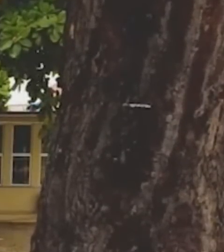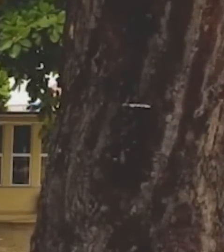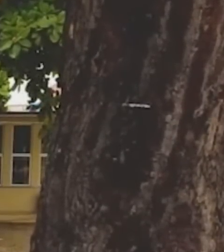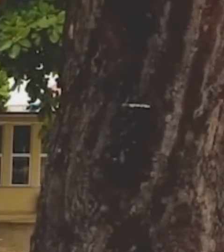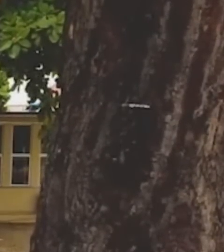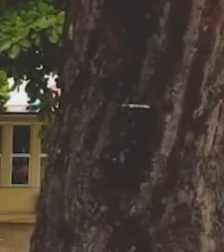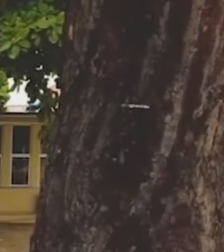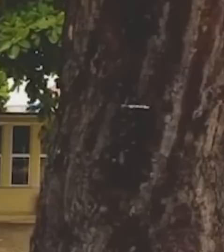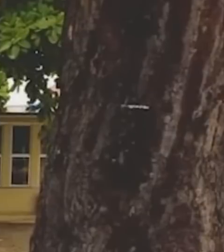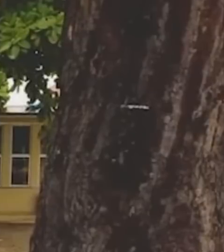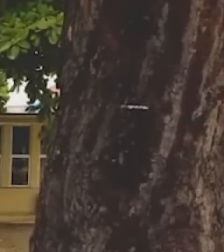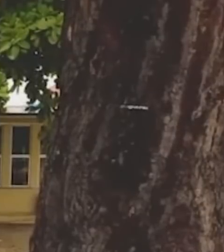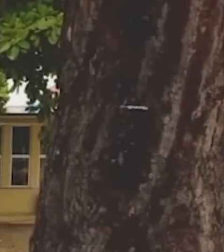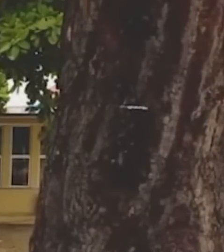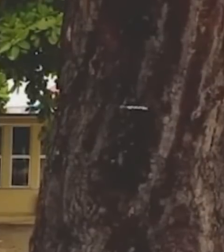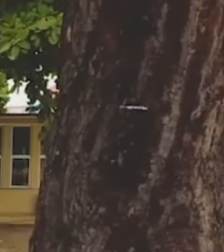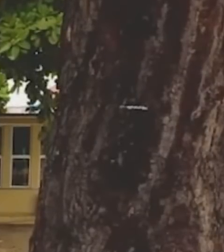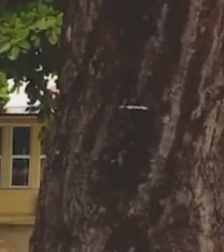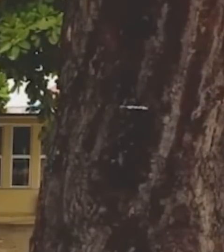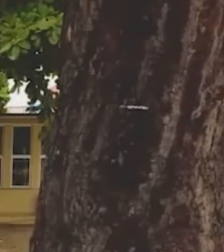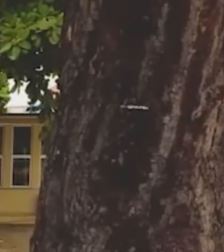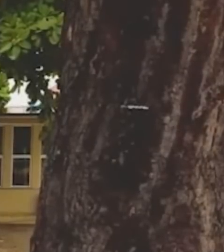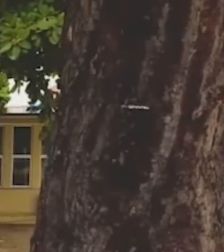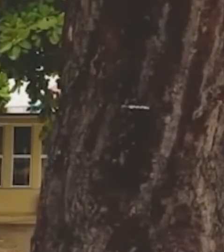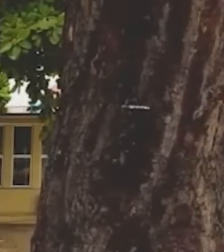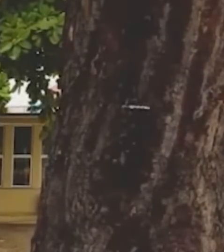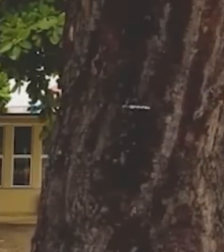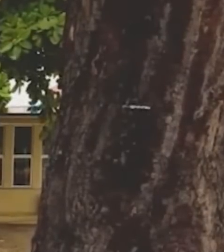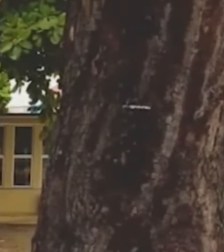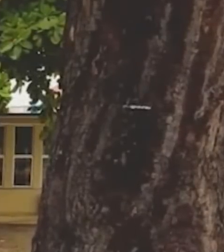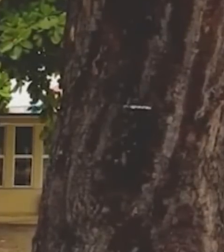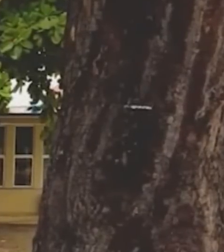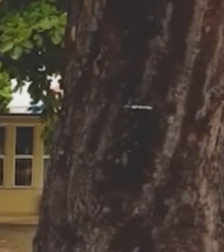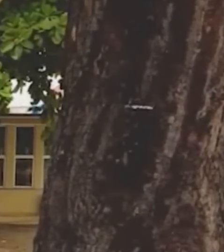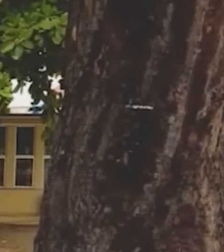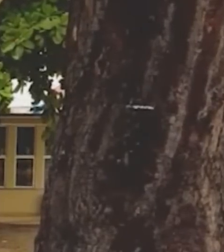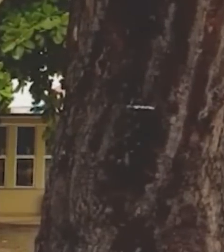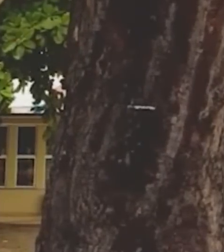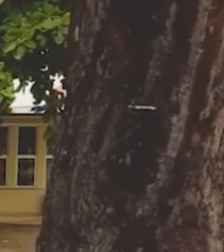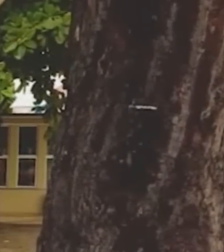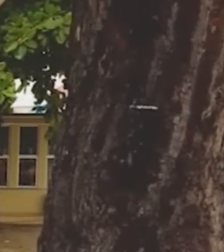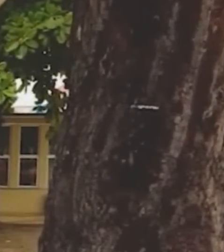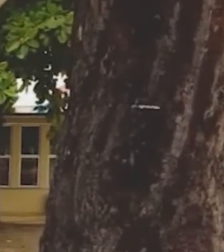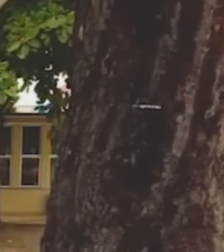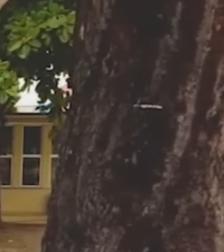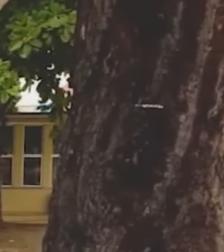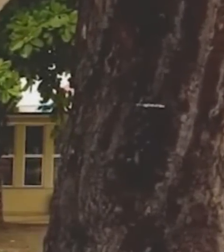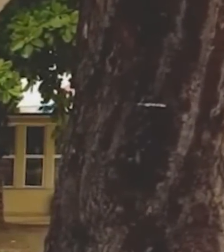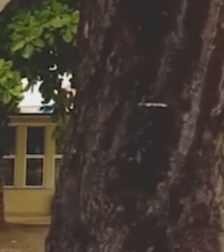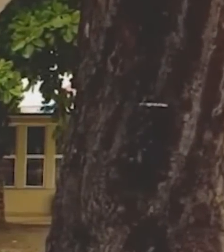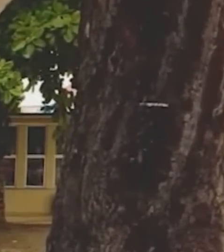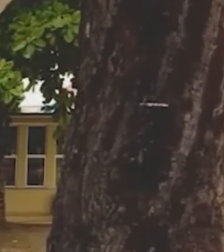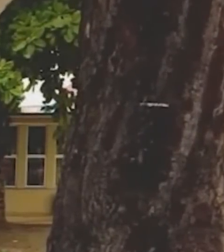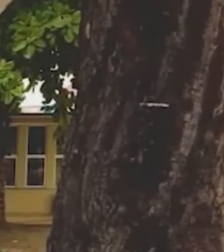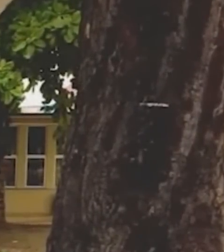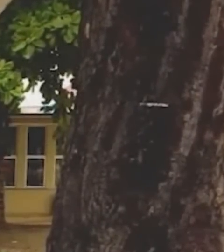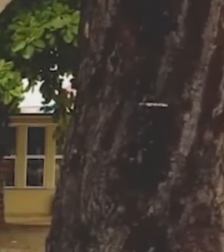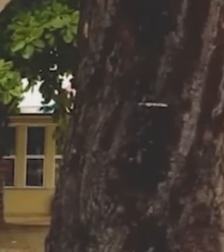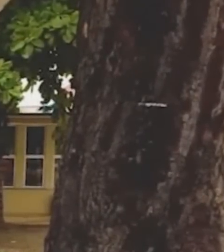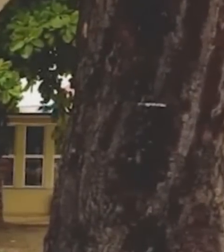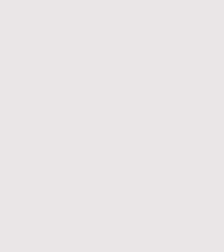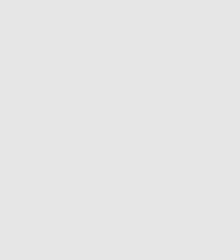of patients who come in with suspicions of COVID-19 and the ones who actually confirm